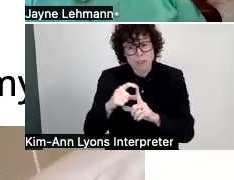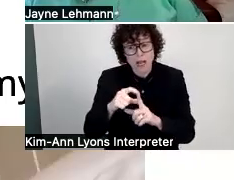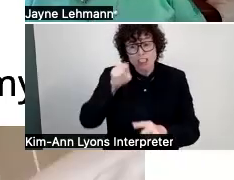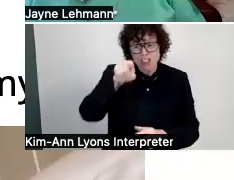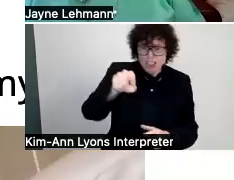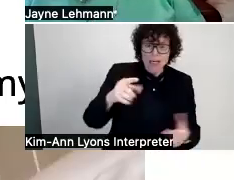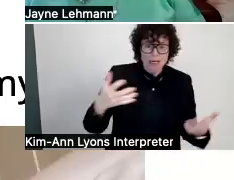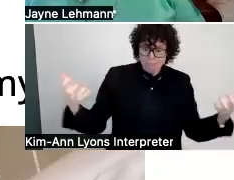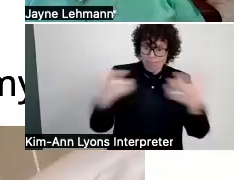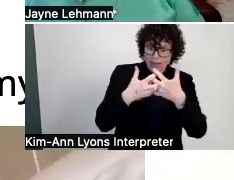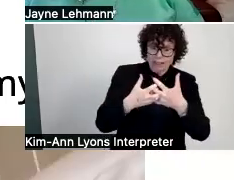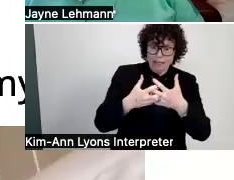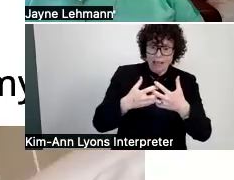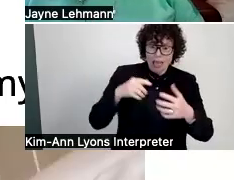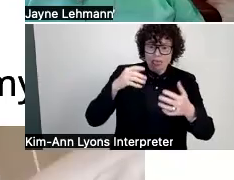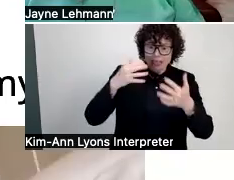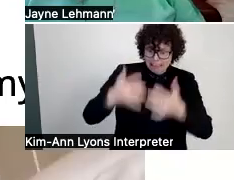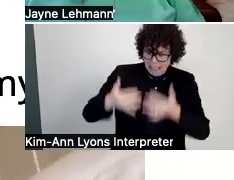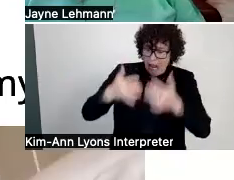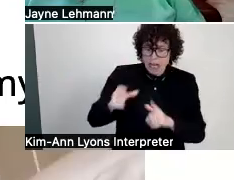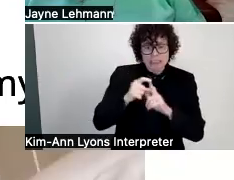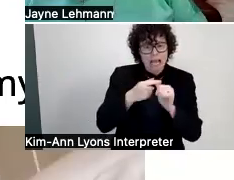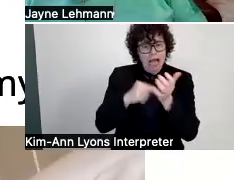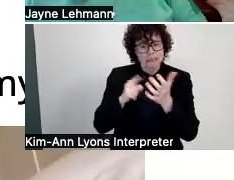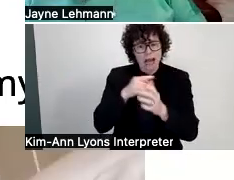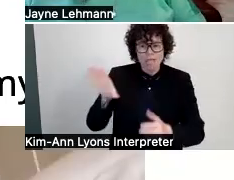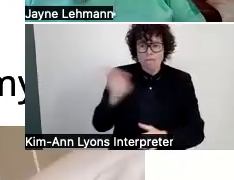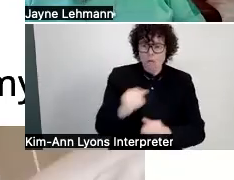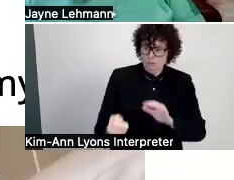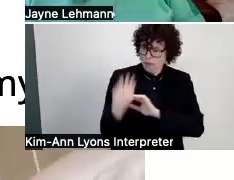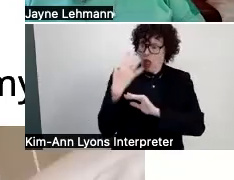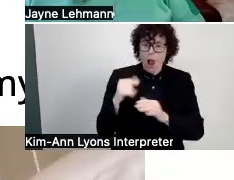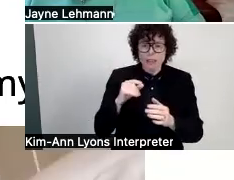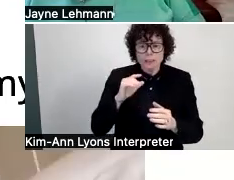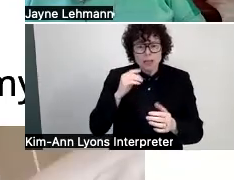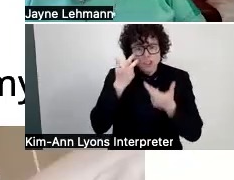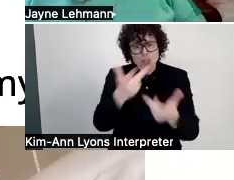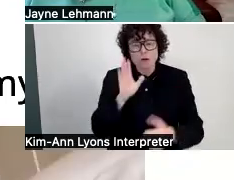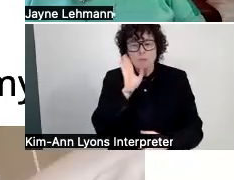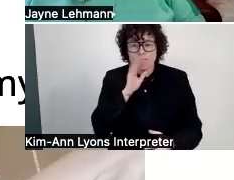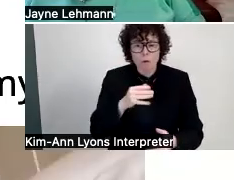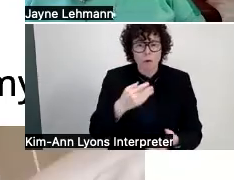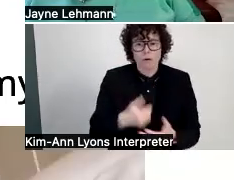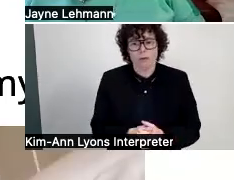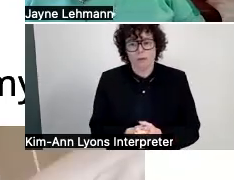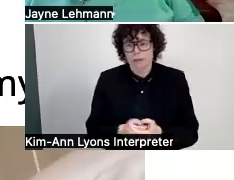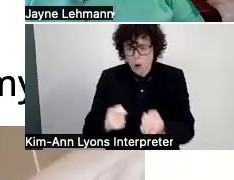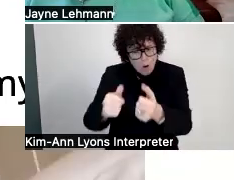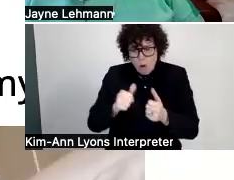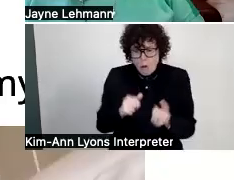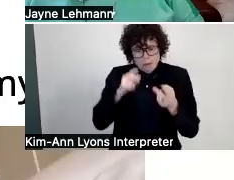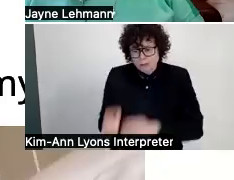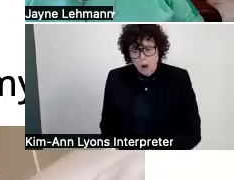statistics that I was saying before. If there had have been a disability-focused nurse, that would have made a